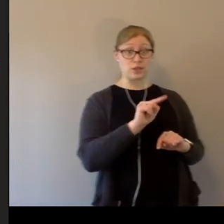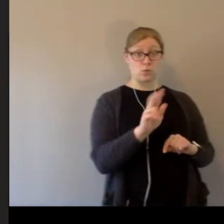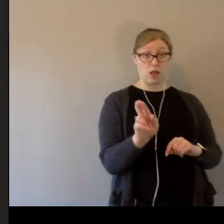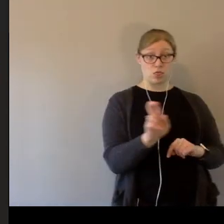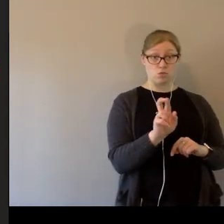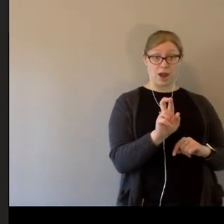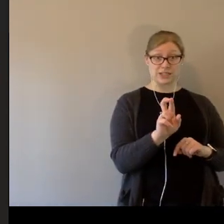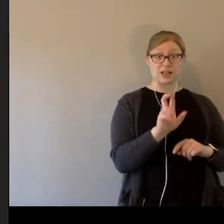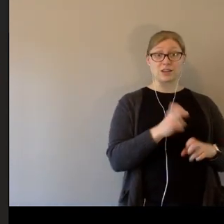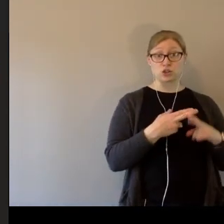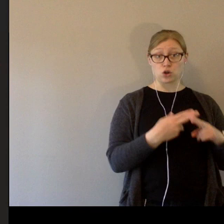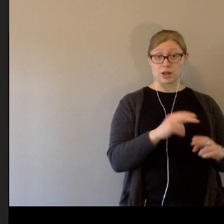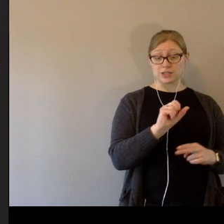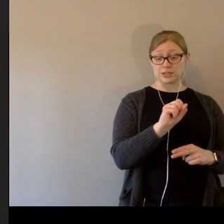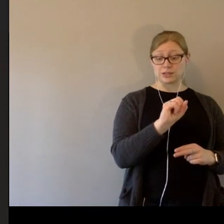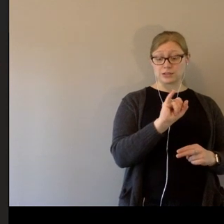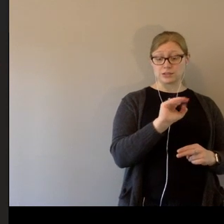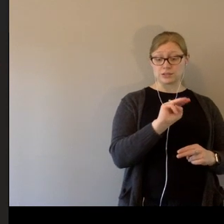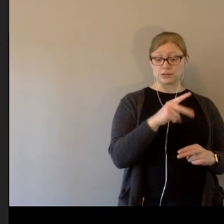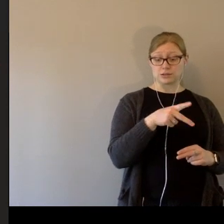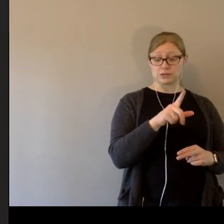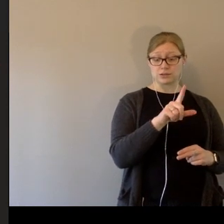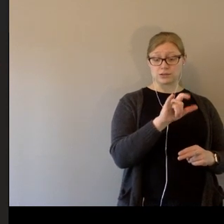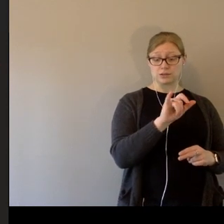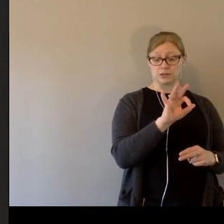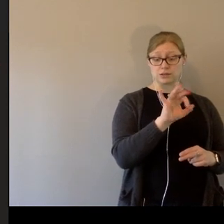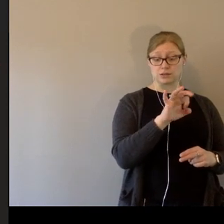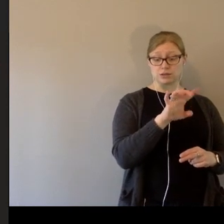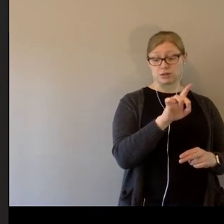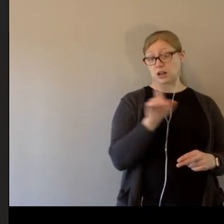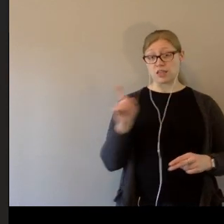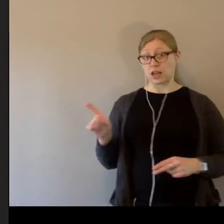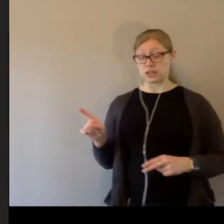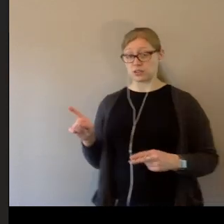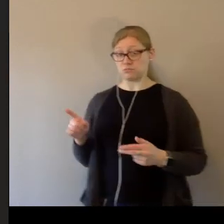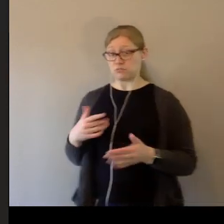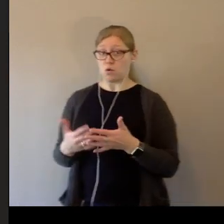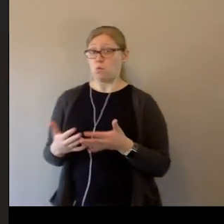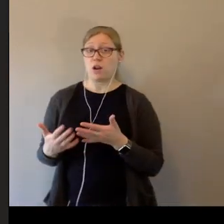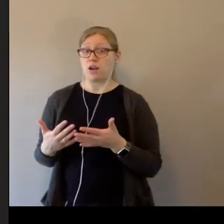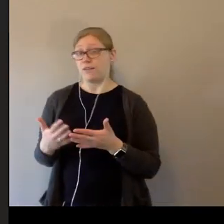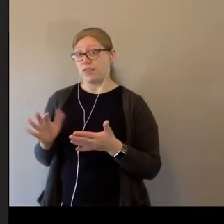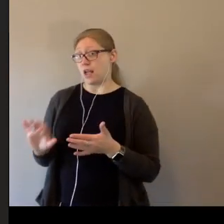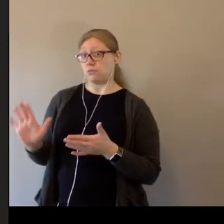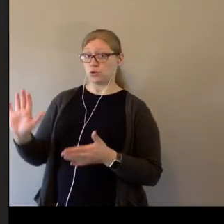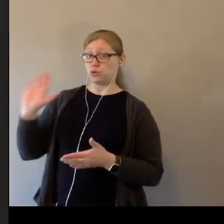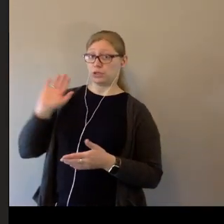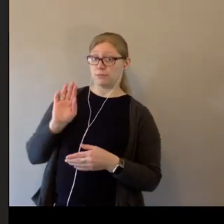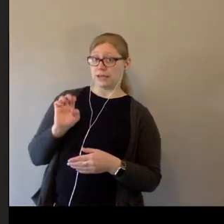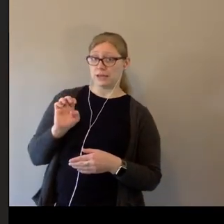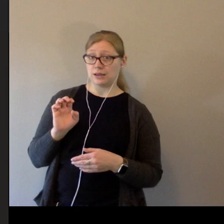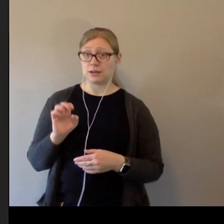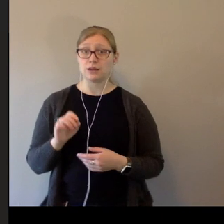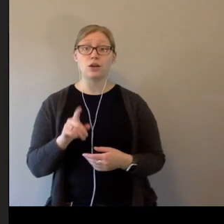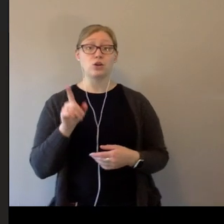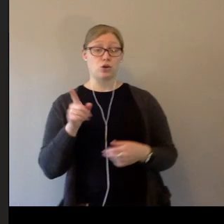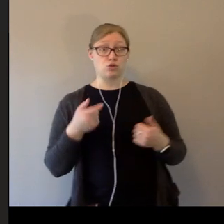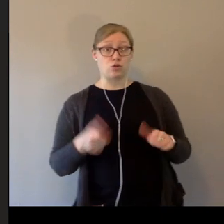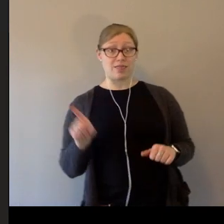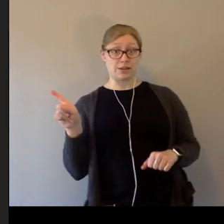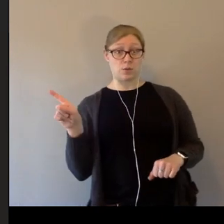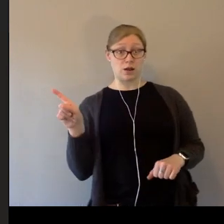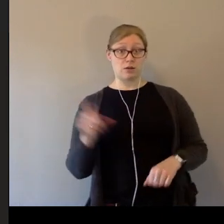form. This other one is just, well, whatever it was. So you try this one, 6 divided by the square root of